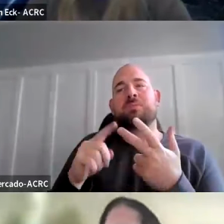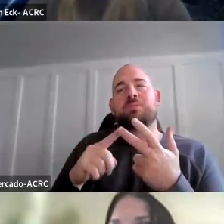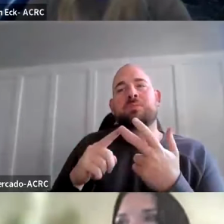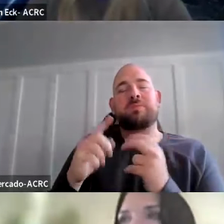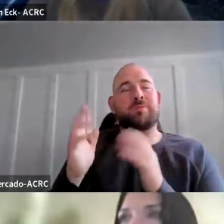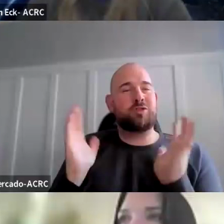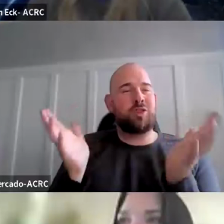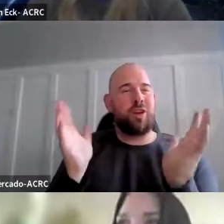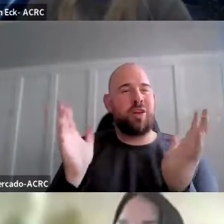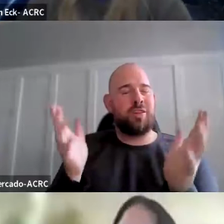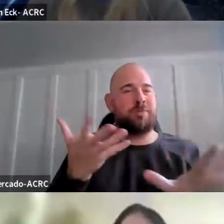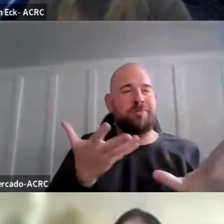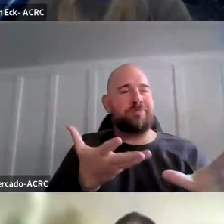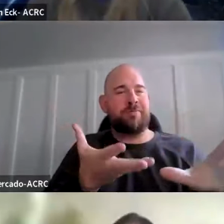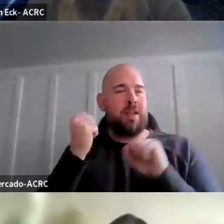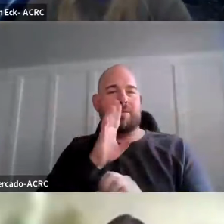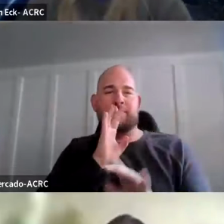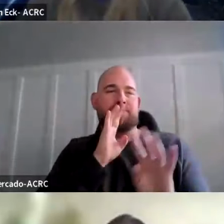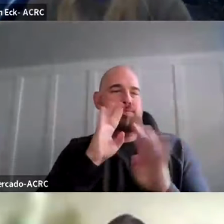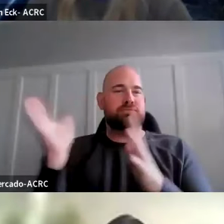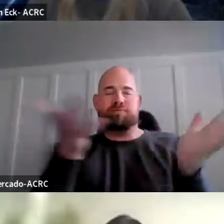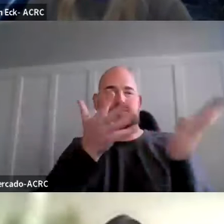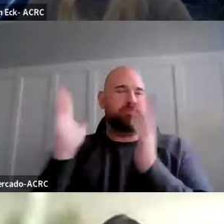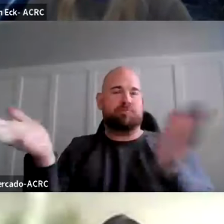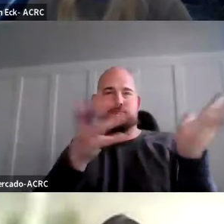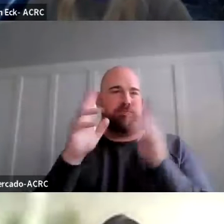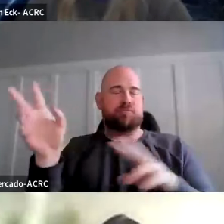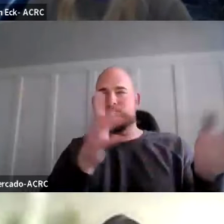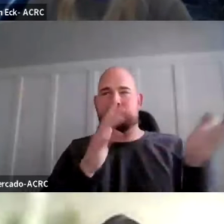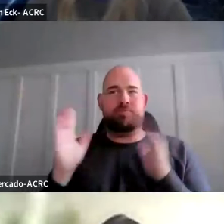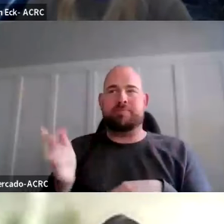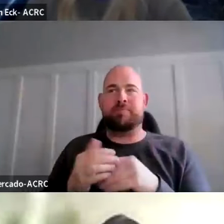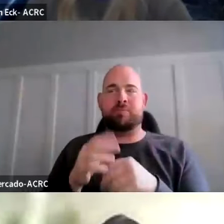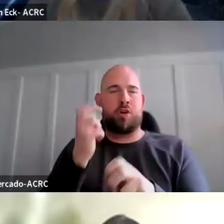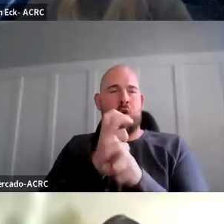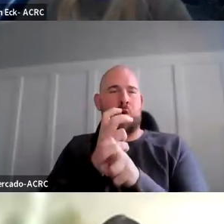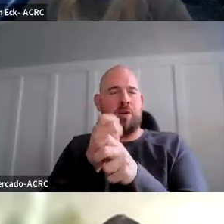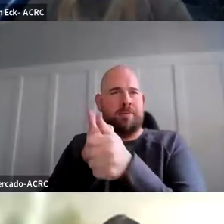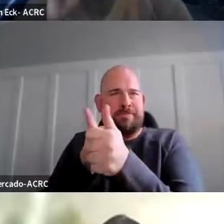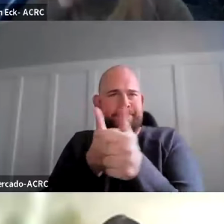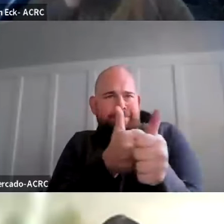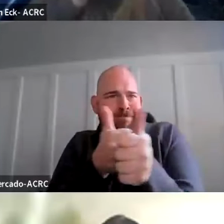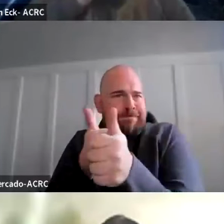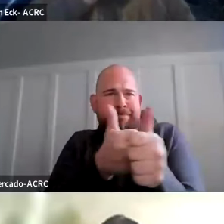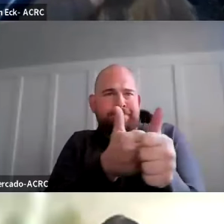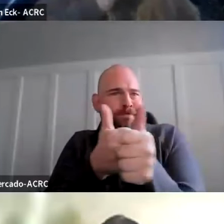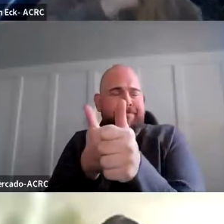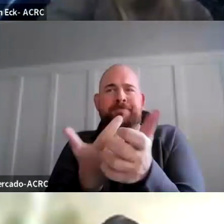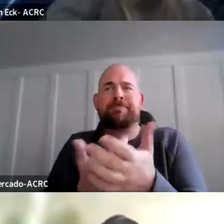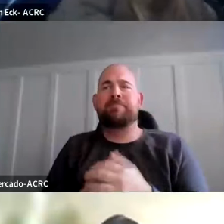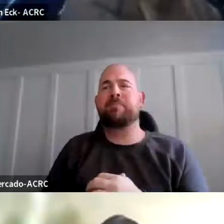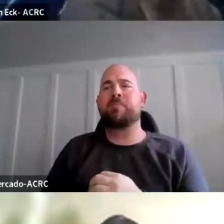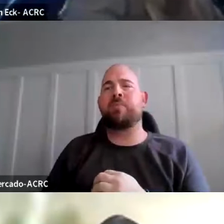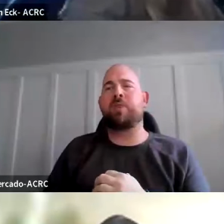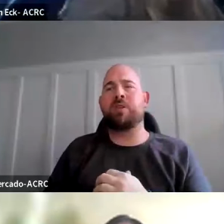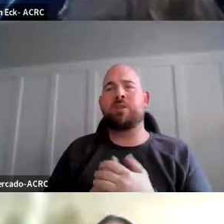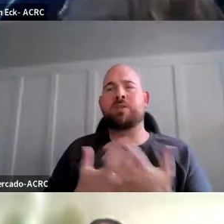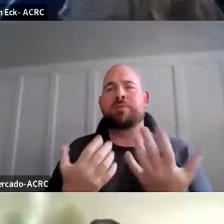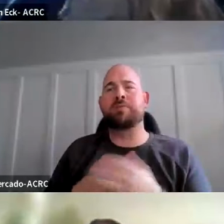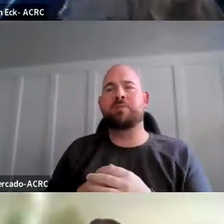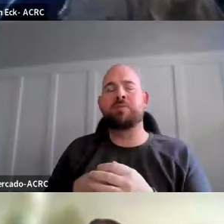never happens. And then we have people just talking really fast. And again, that rapid turn taking, it's really hard to follow